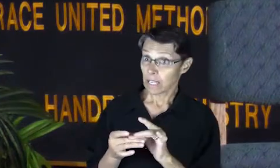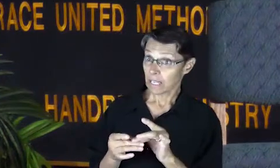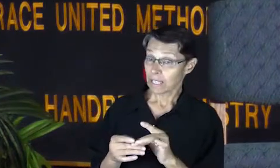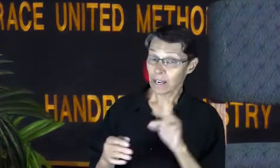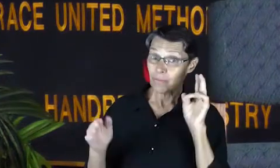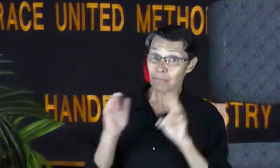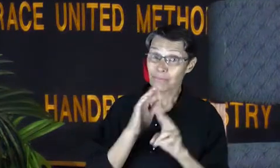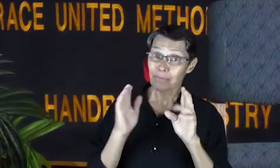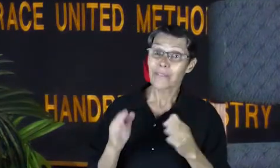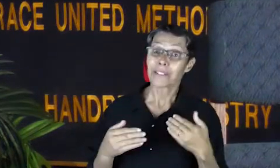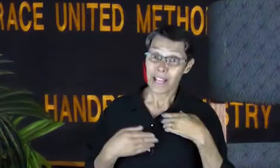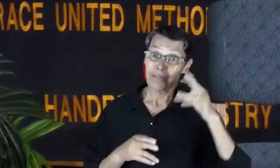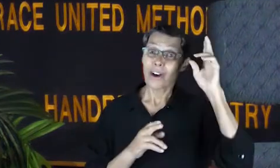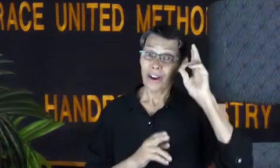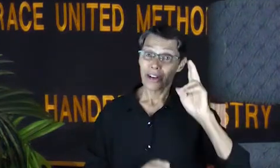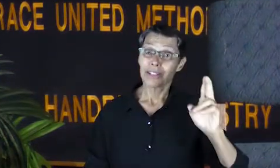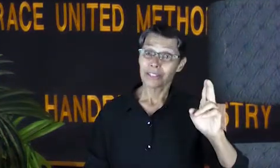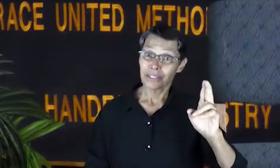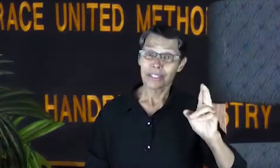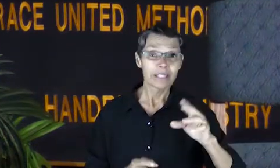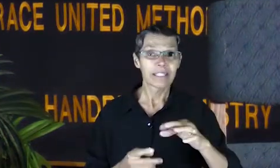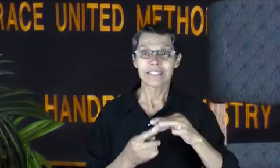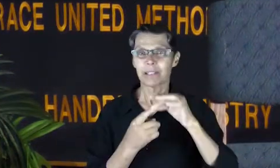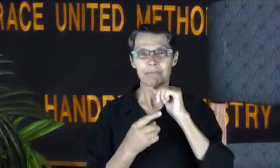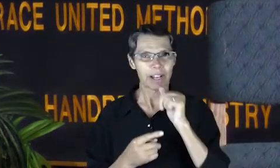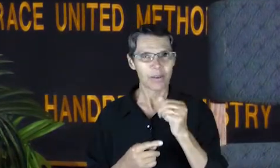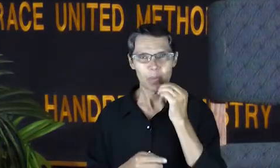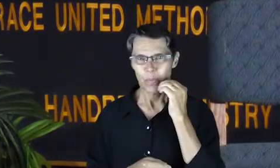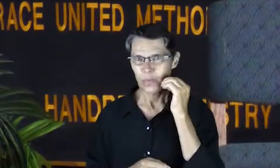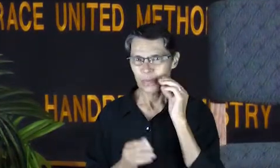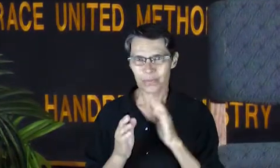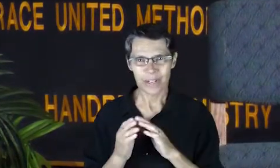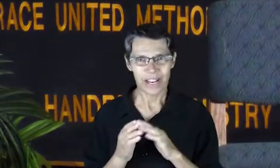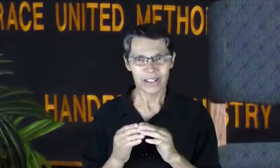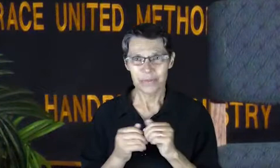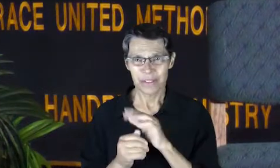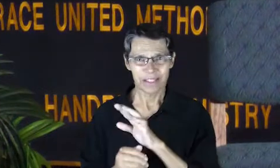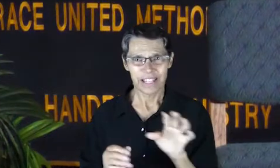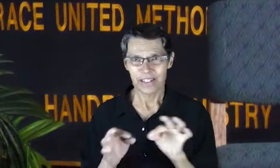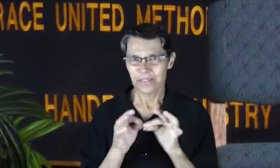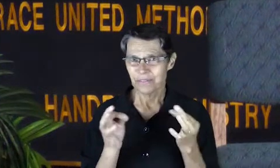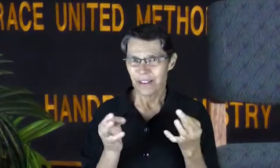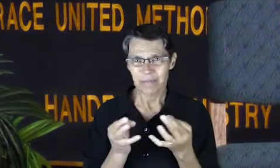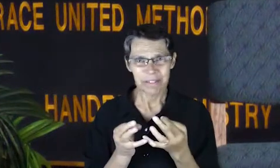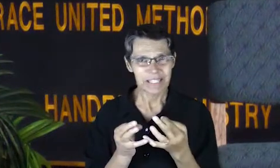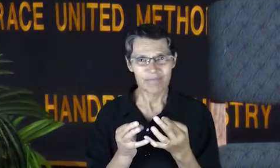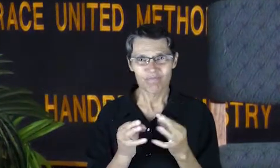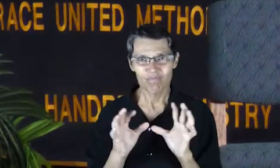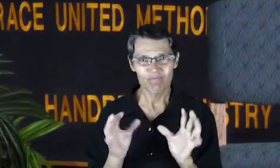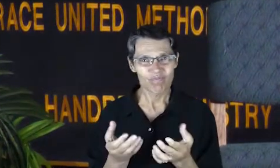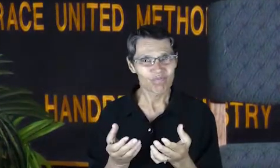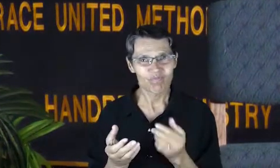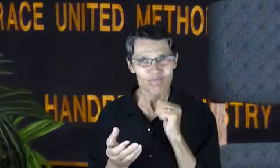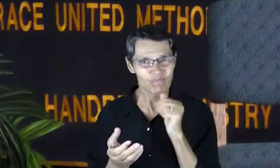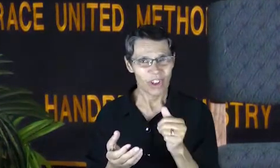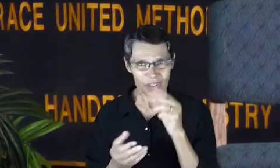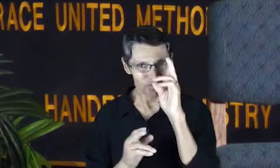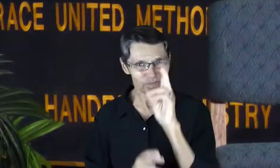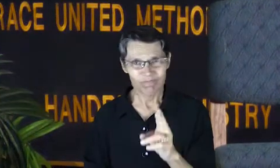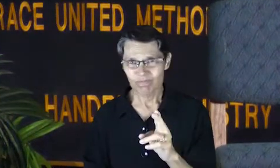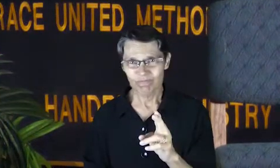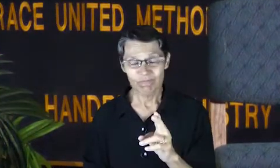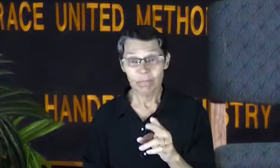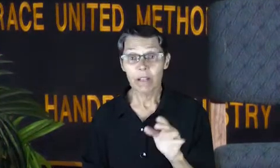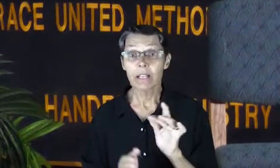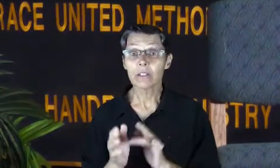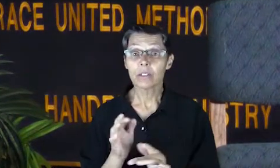Jesus said to them, "Prophets are not without honor except in their hometown and among their own kin and in their own house."